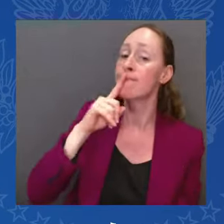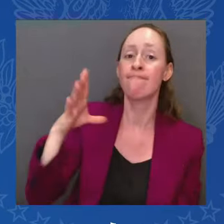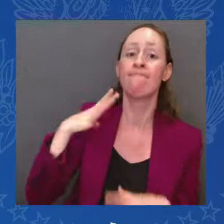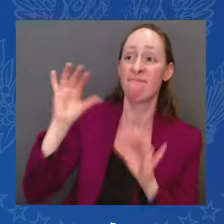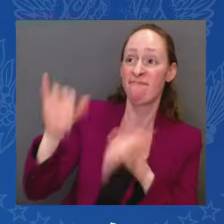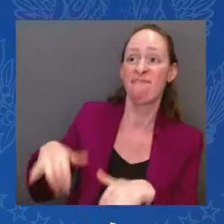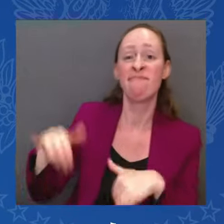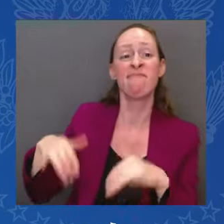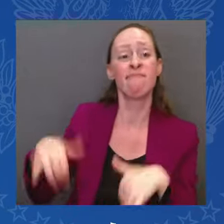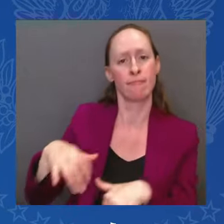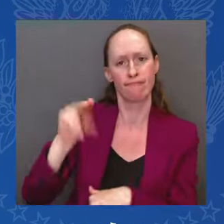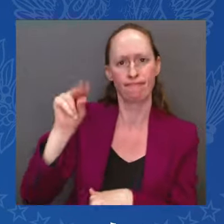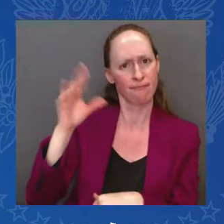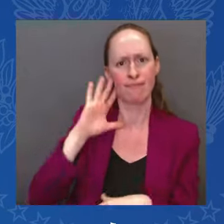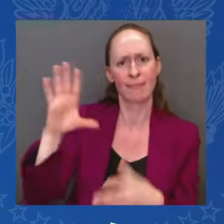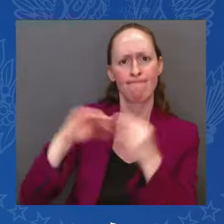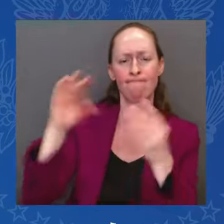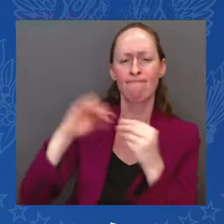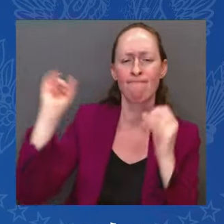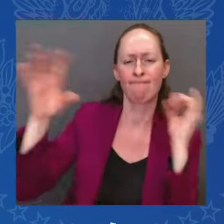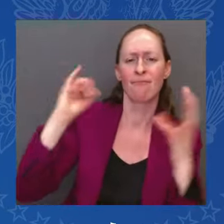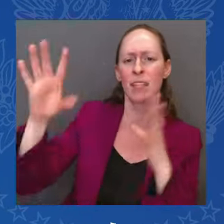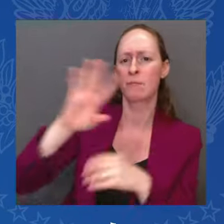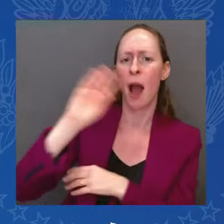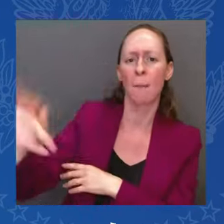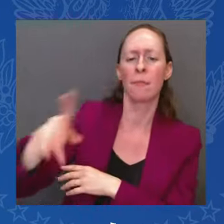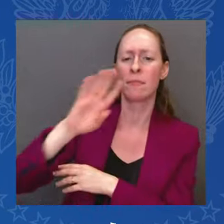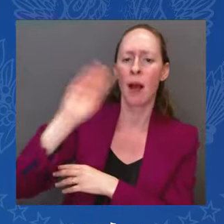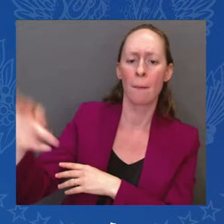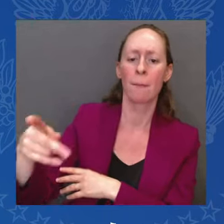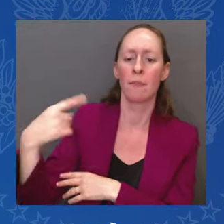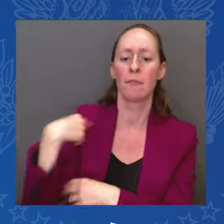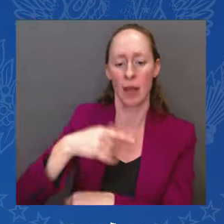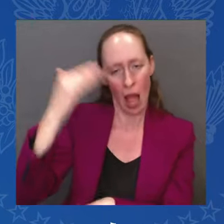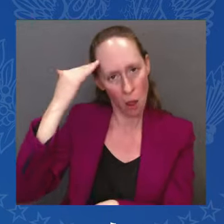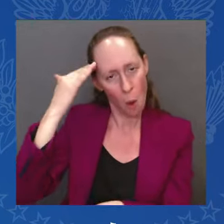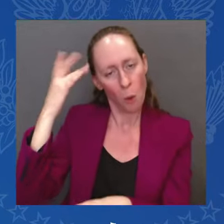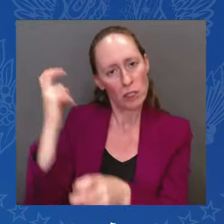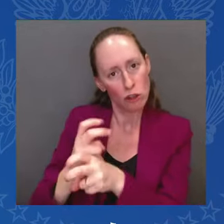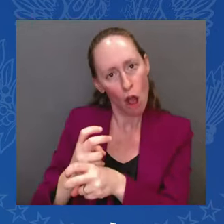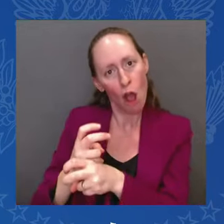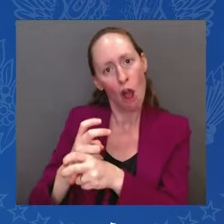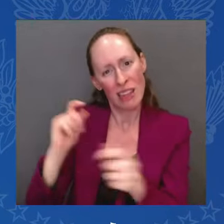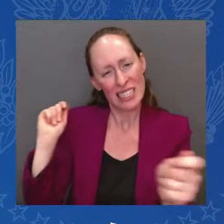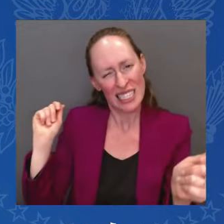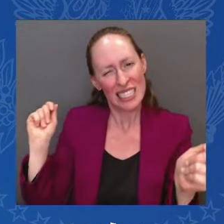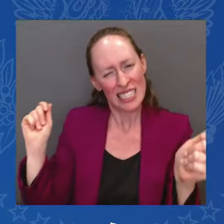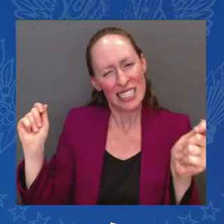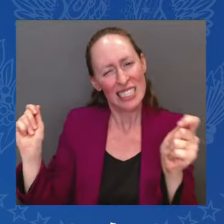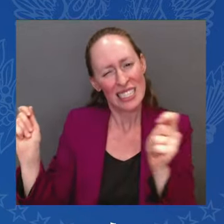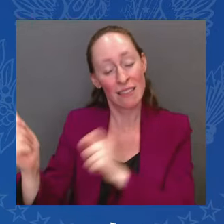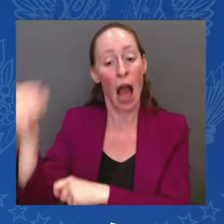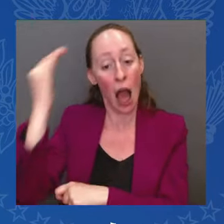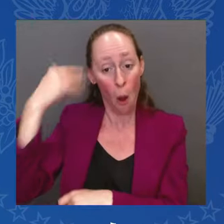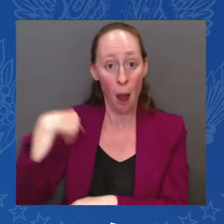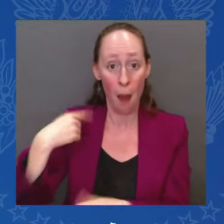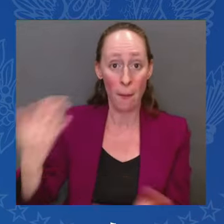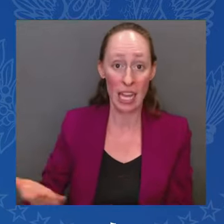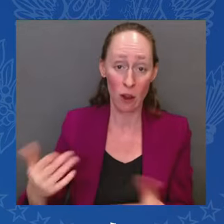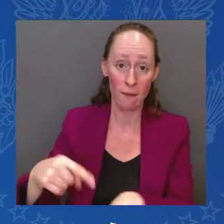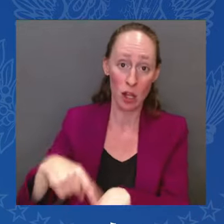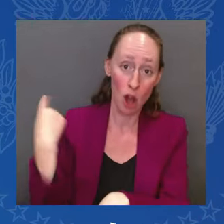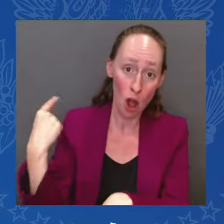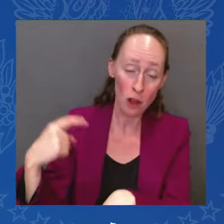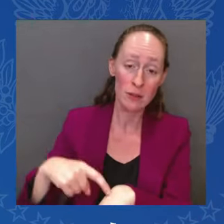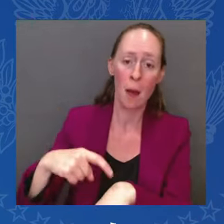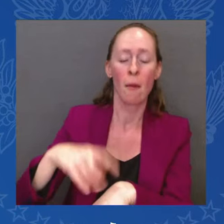I know progress is hard. I've been at this a long time, but we've done it before. We can do it again. If we're here, I'm here to tell